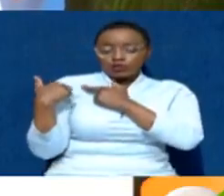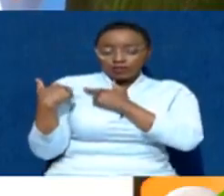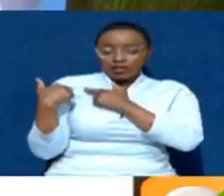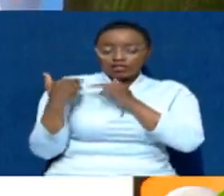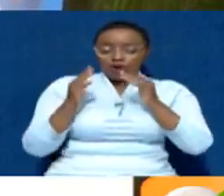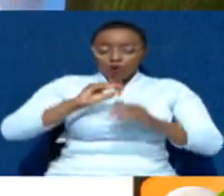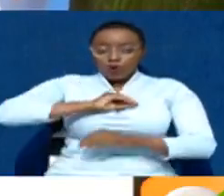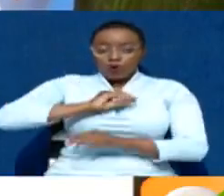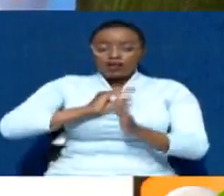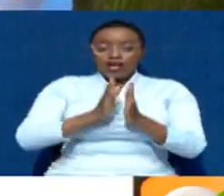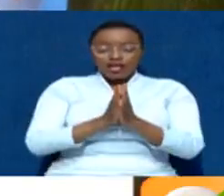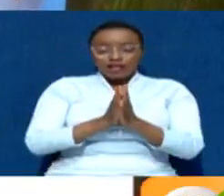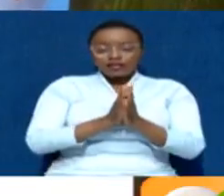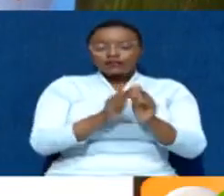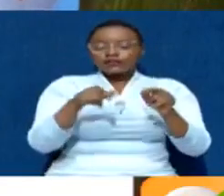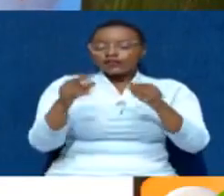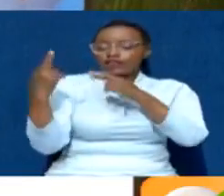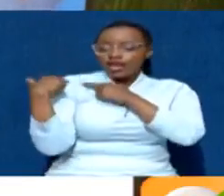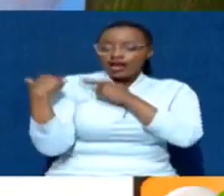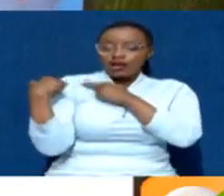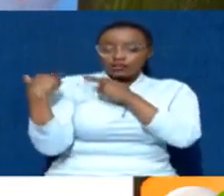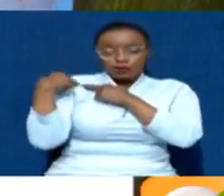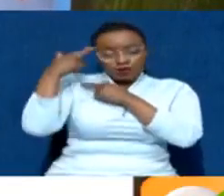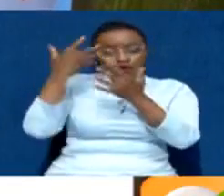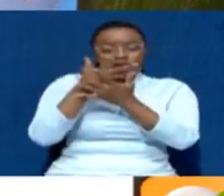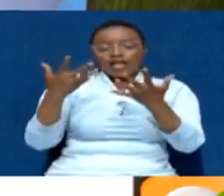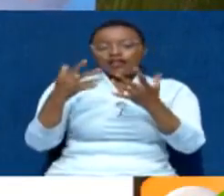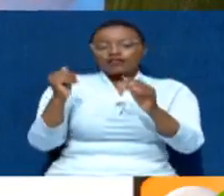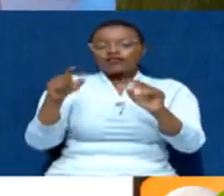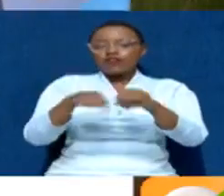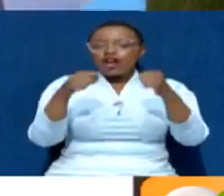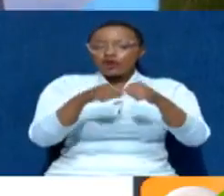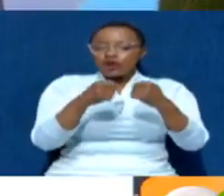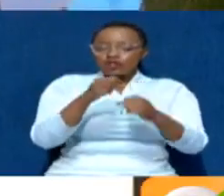responsibility and are held to account for any violation of the measures.